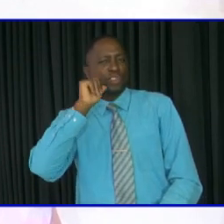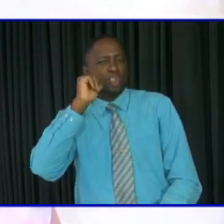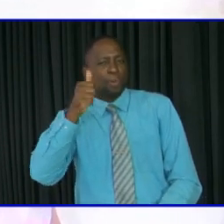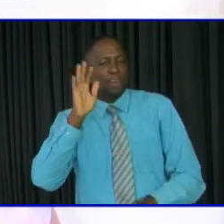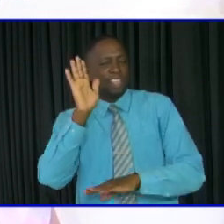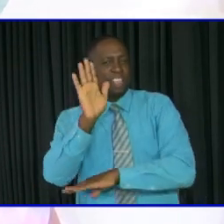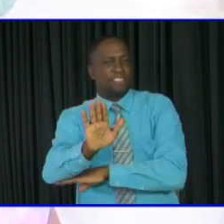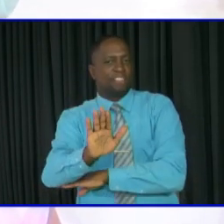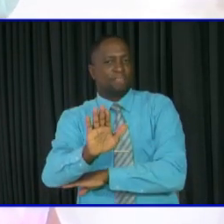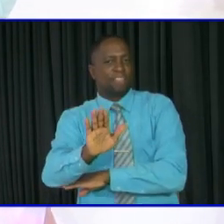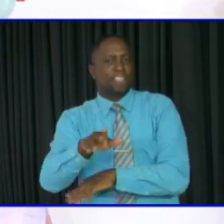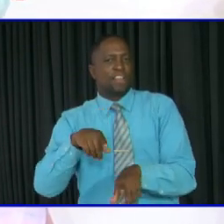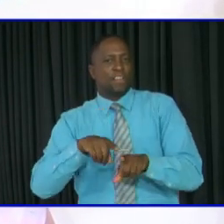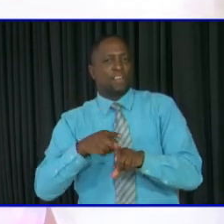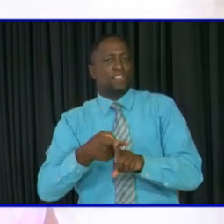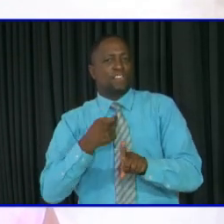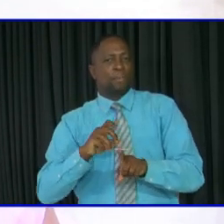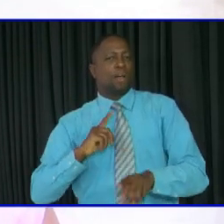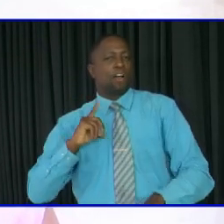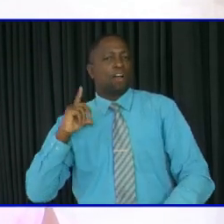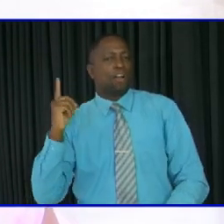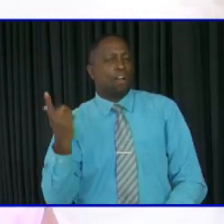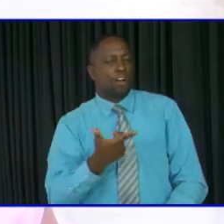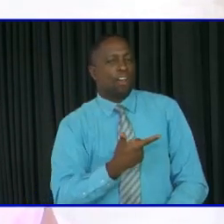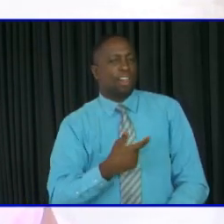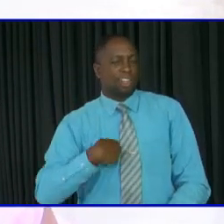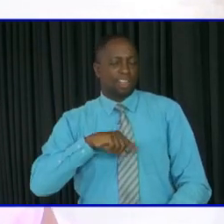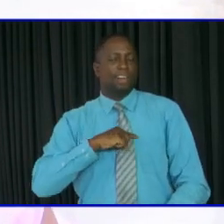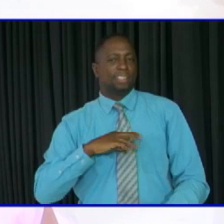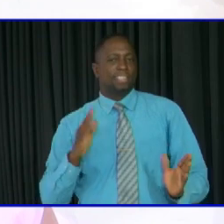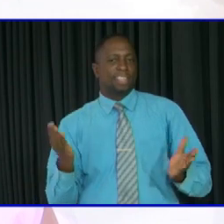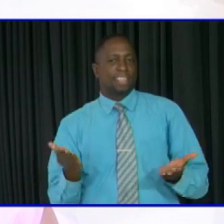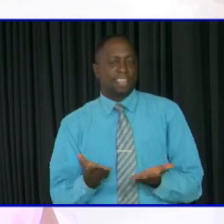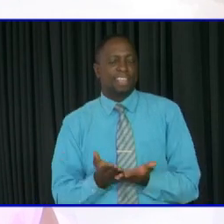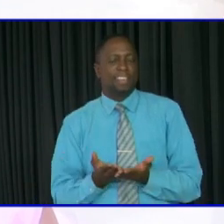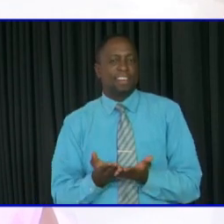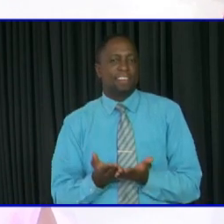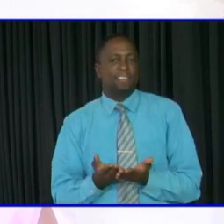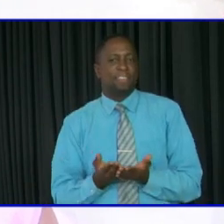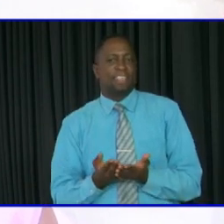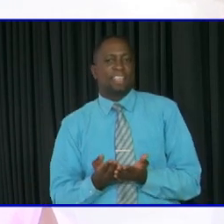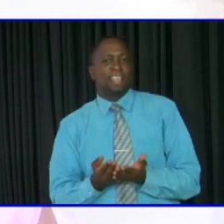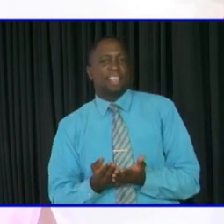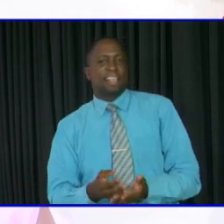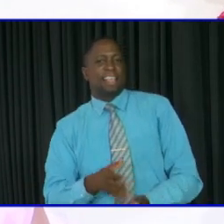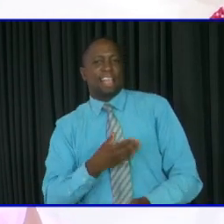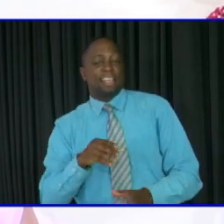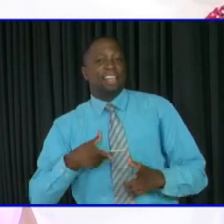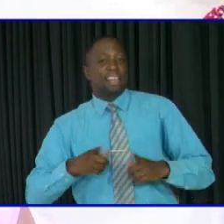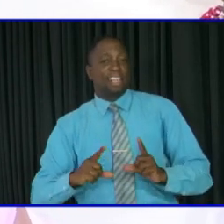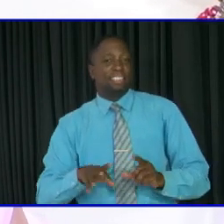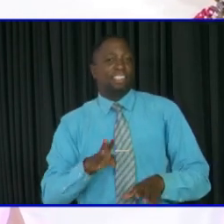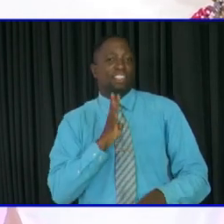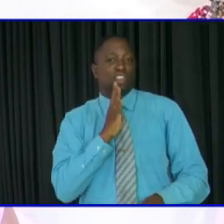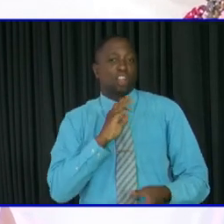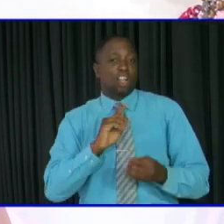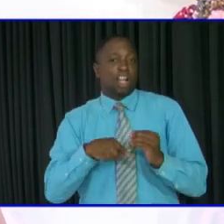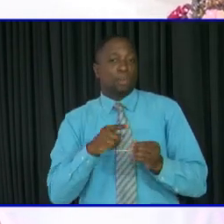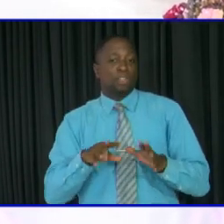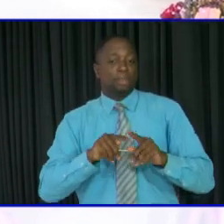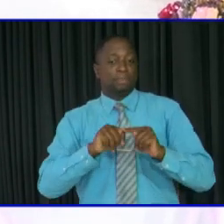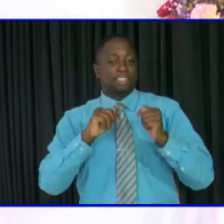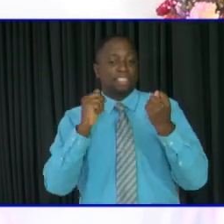production team, the communication directors across the entire Jamaica Union Conference territory, on behalf of the Let's Talk About Him Planning Committee